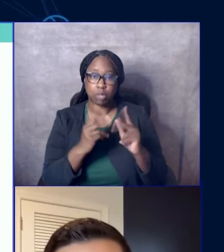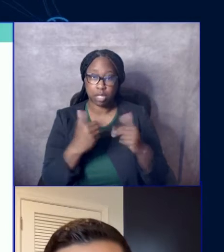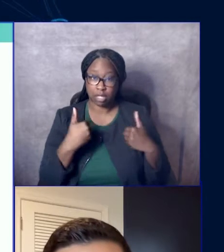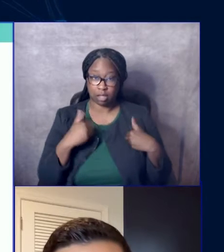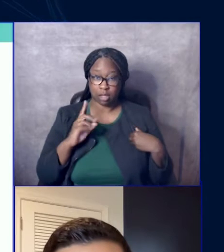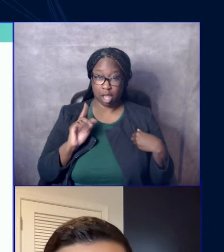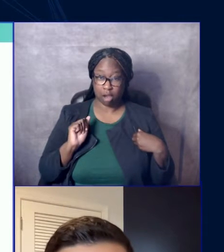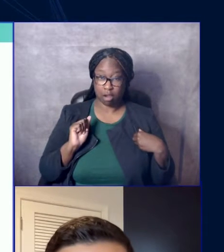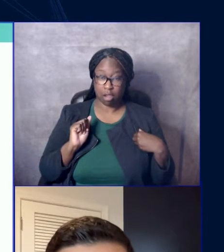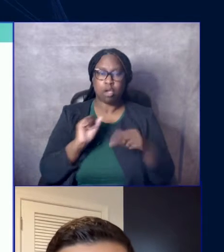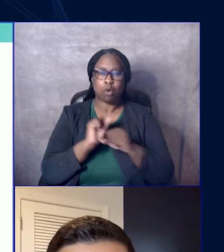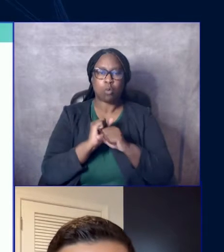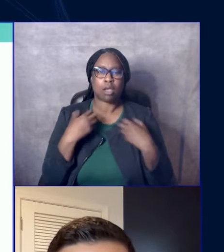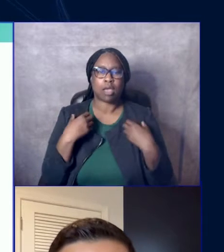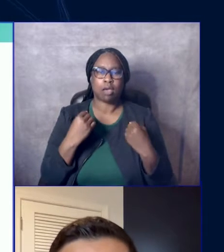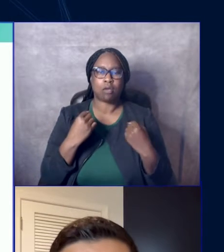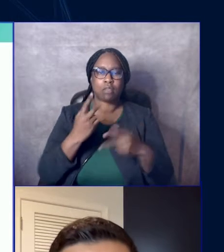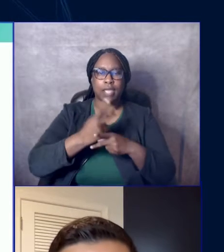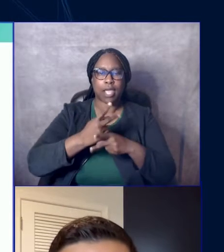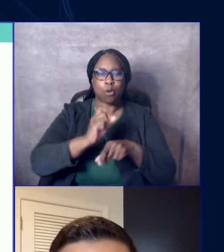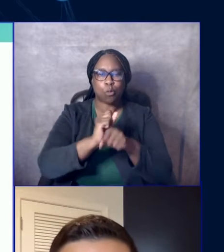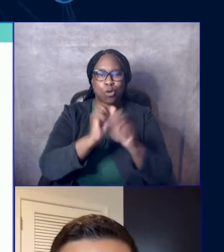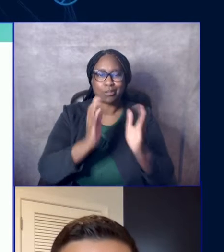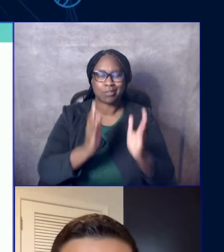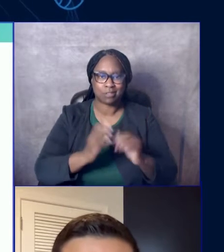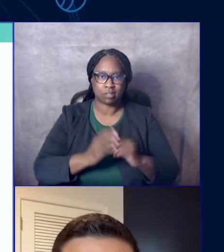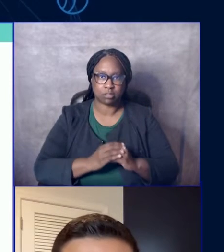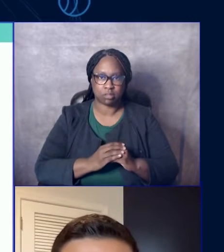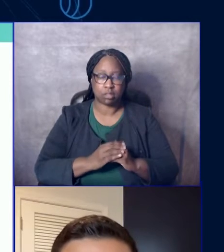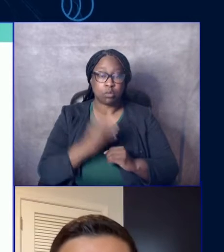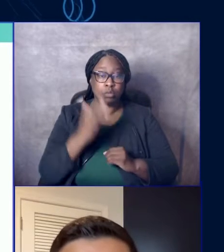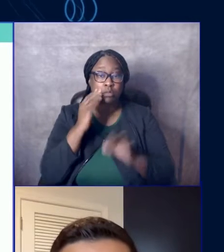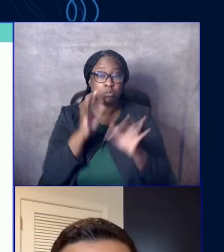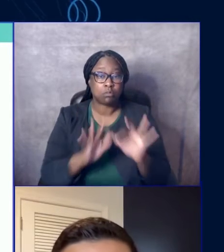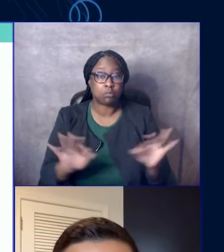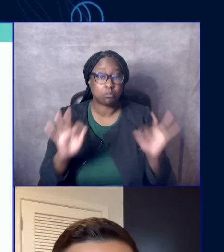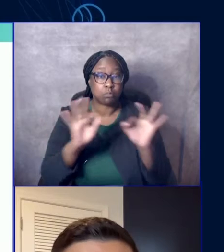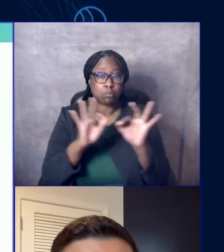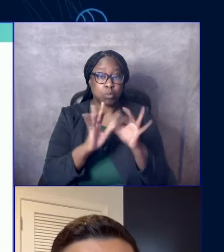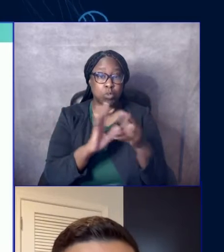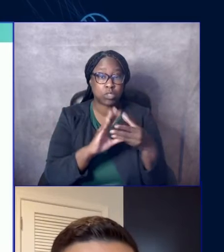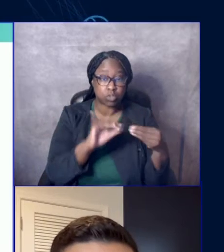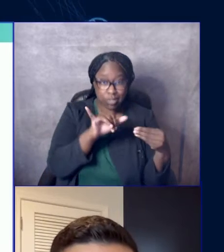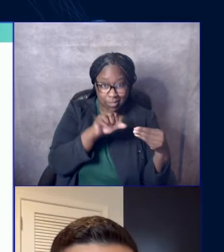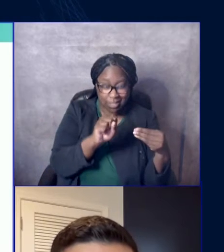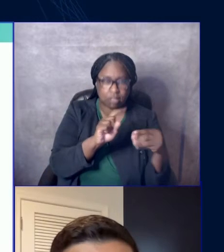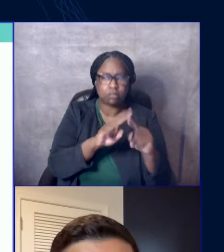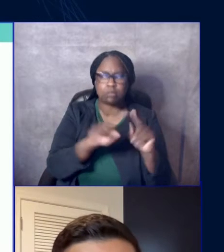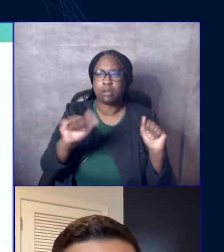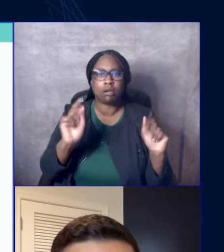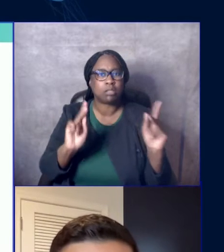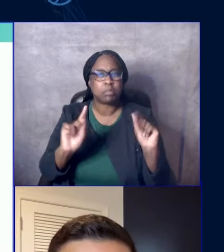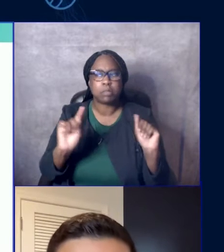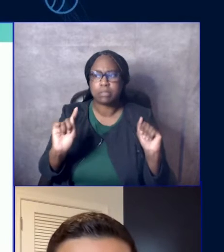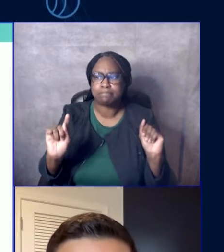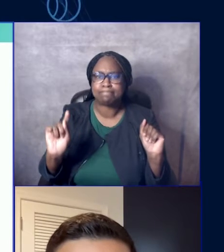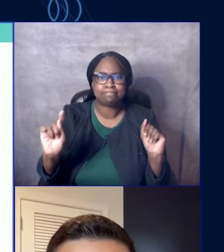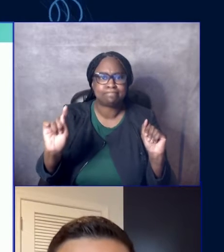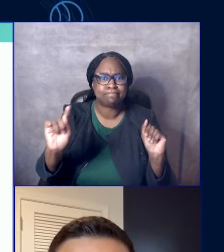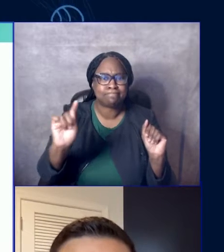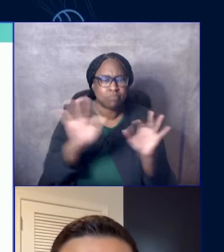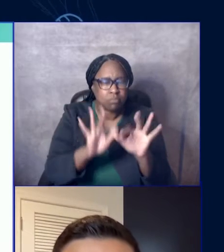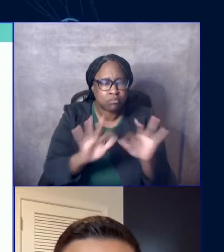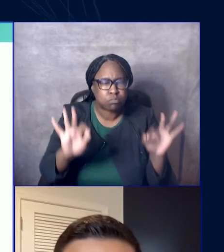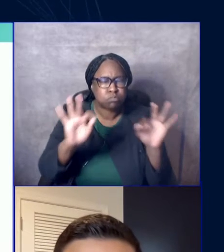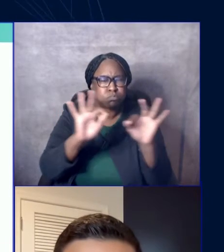we actually recognized that while this was an important story, we also knew that there were other people doing other essential roles.